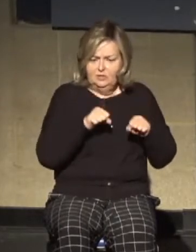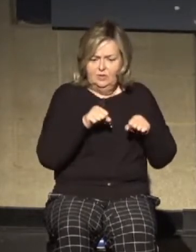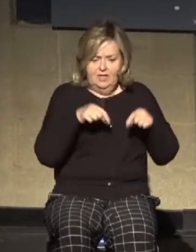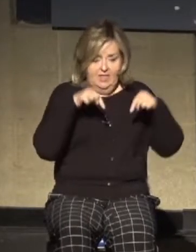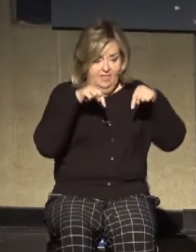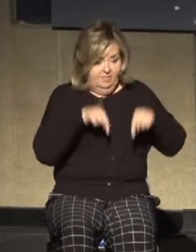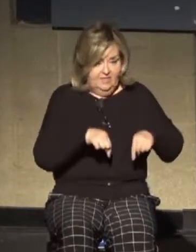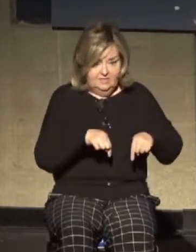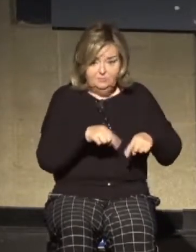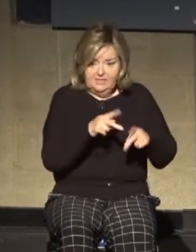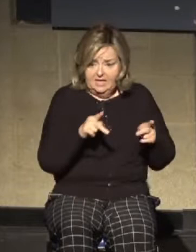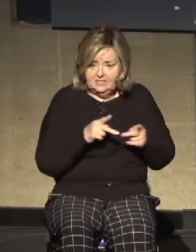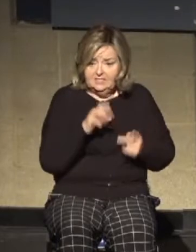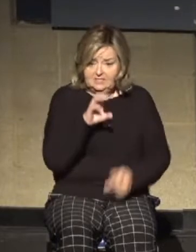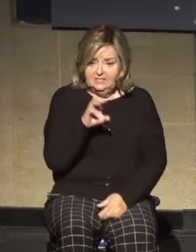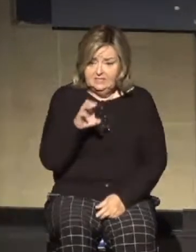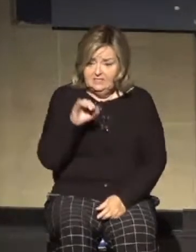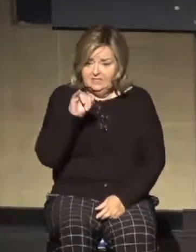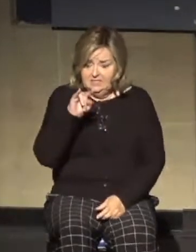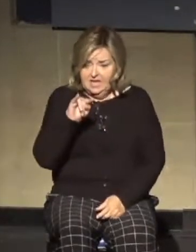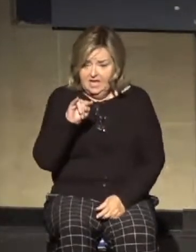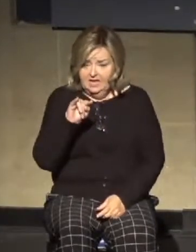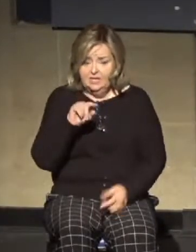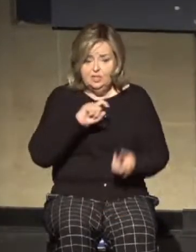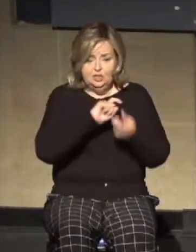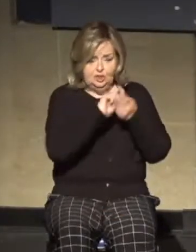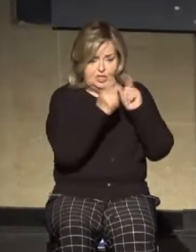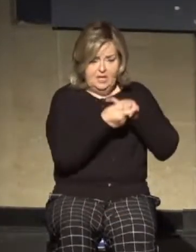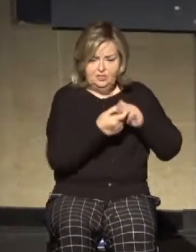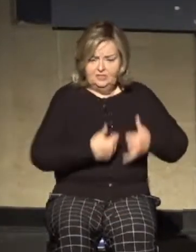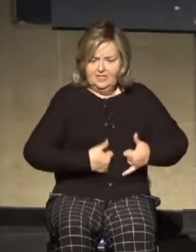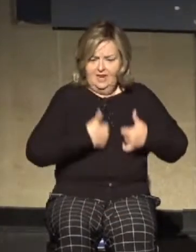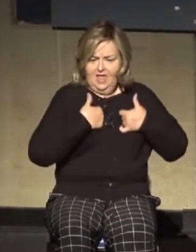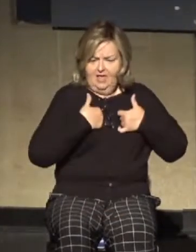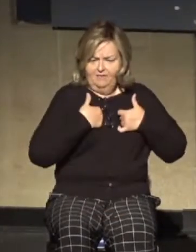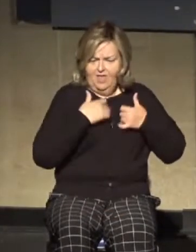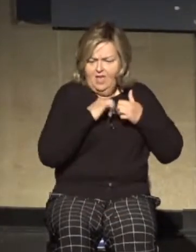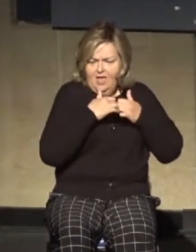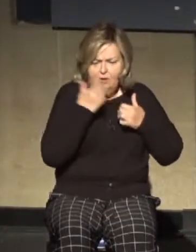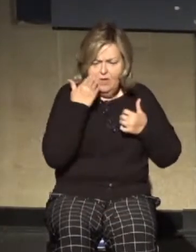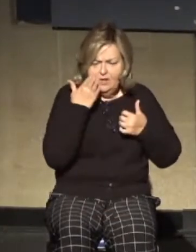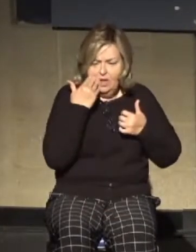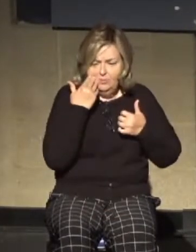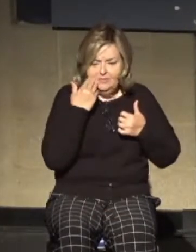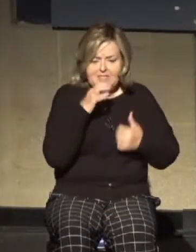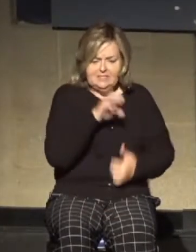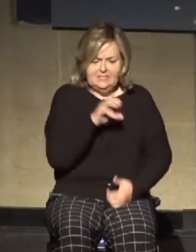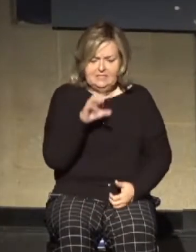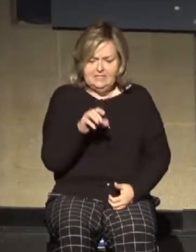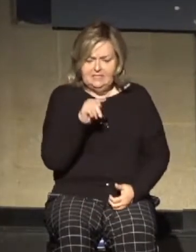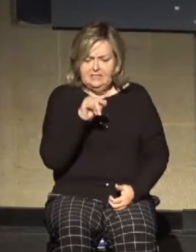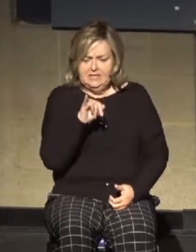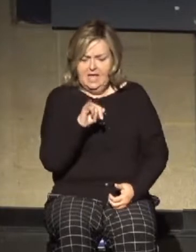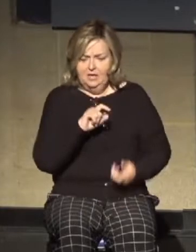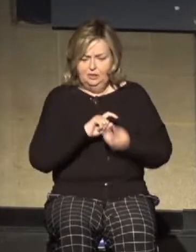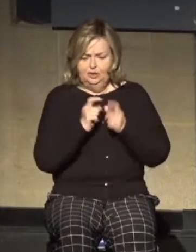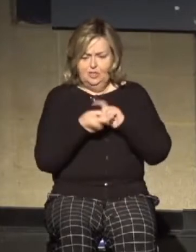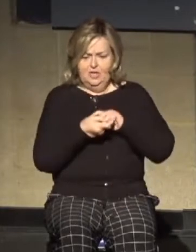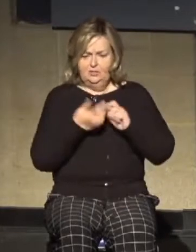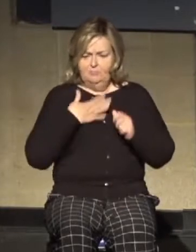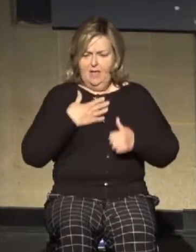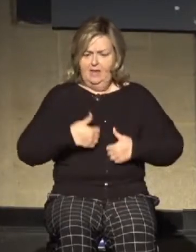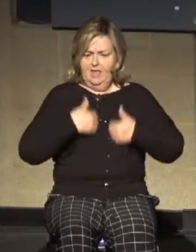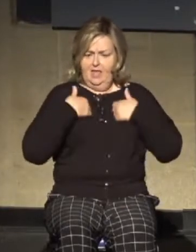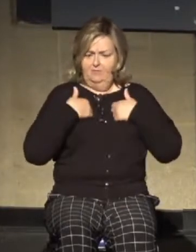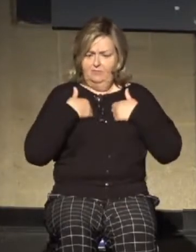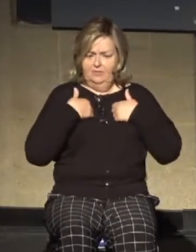this institution changes lives. And I know that because it changed mine. So 16 years ago, I